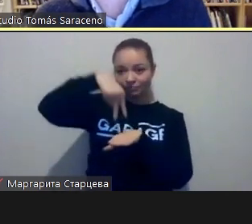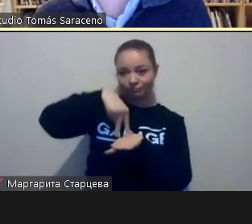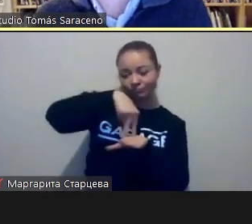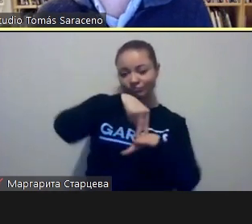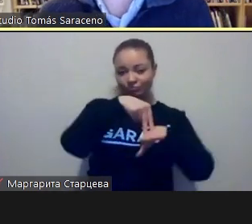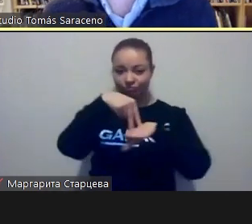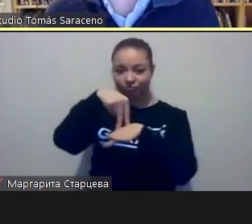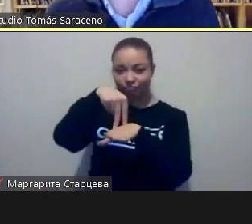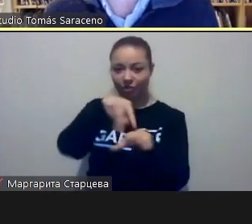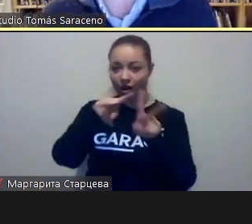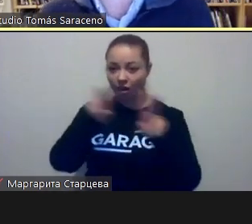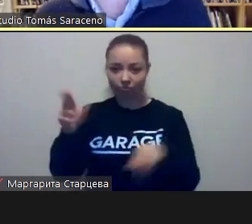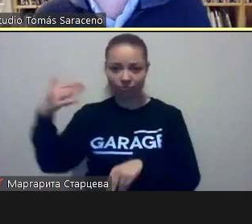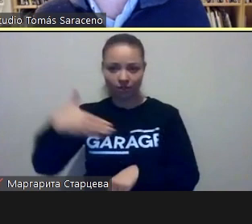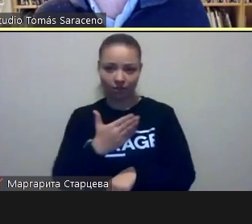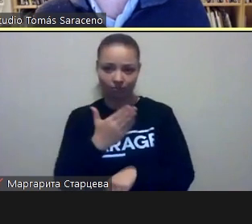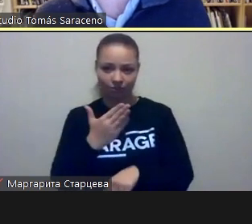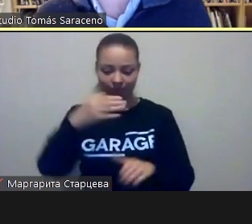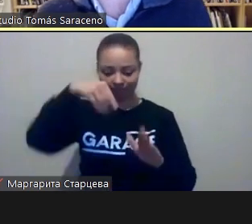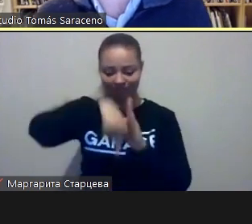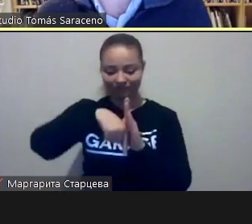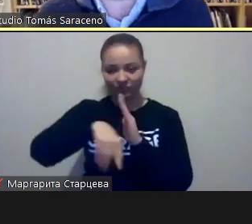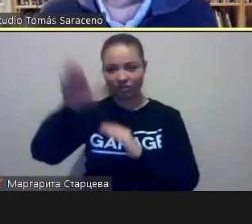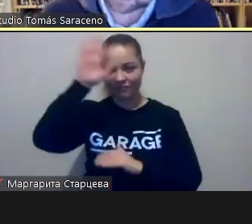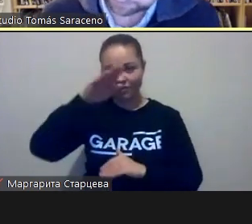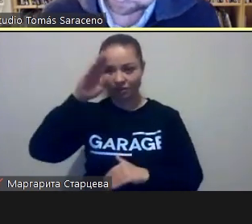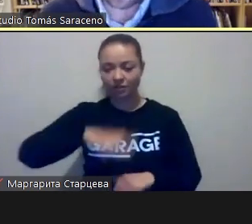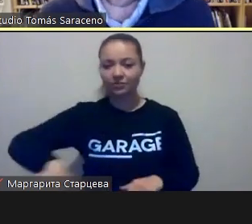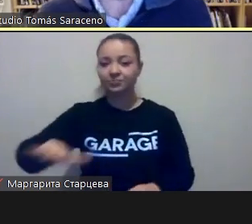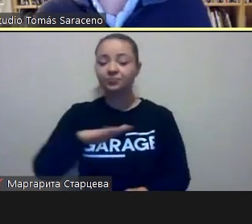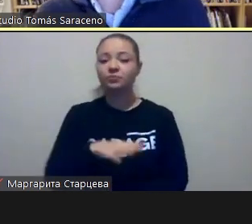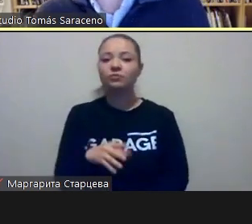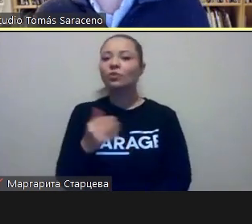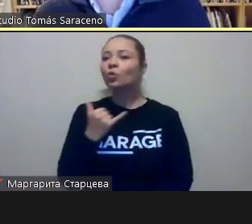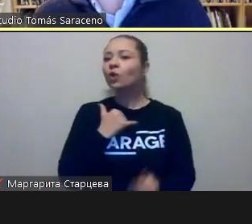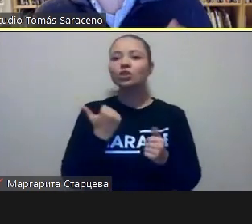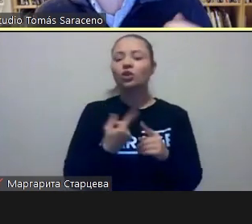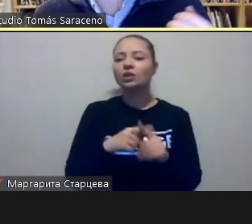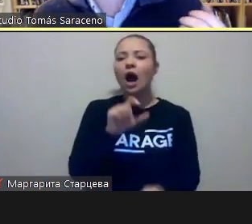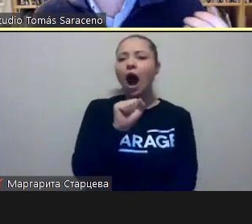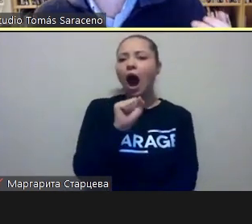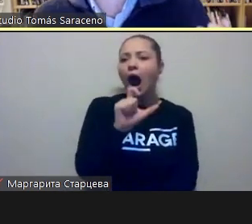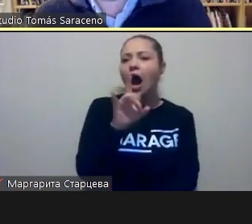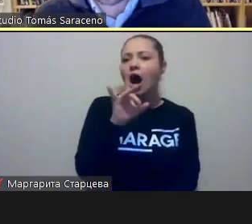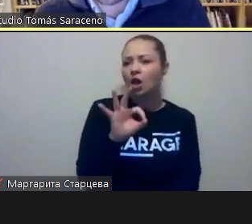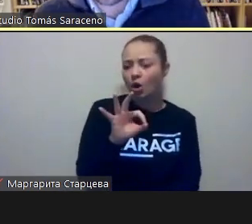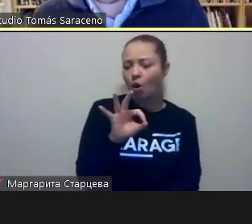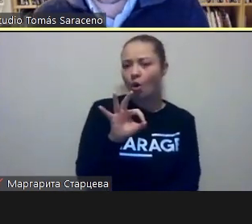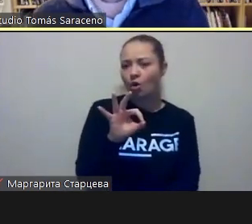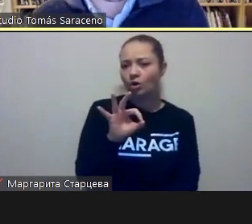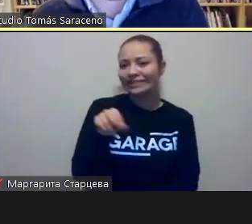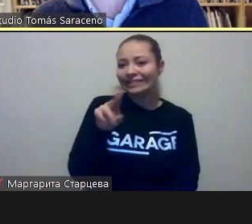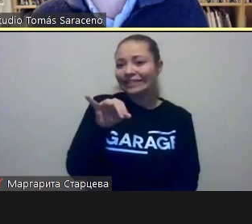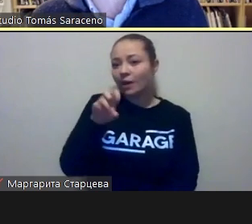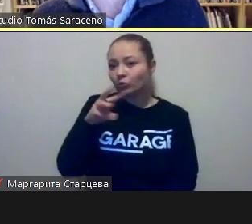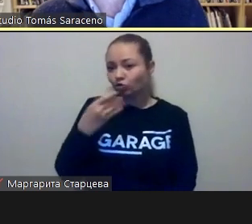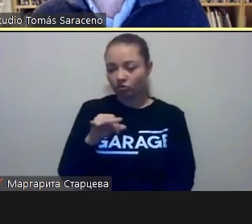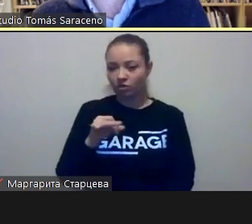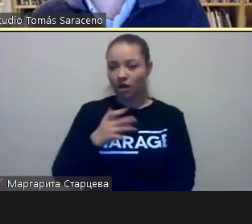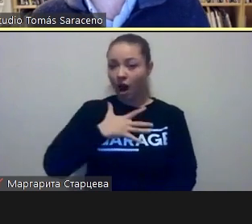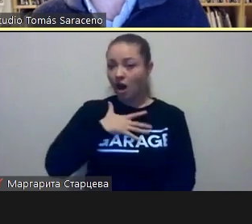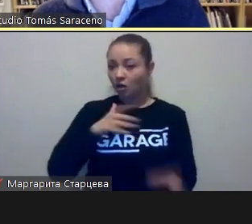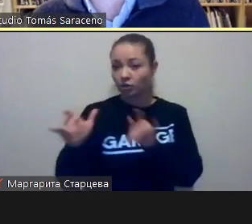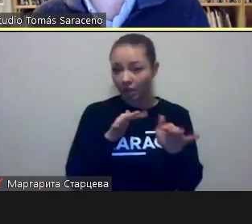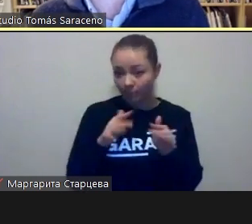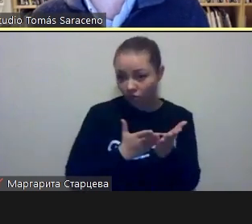it's not really an aerodynamic, it's more about the aerostatic. And this means this idea when we think about,